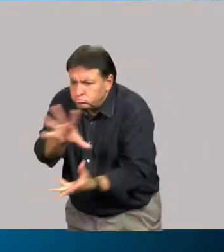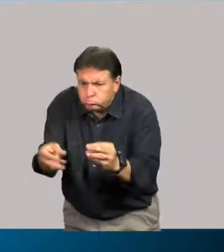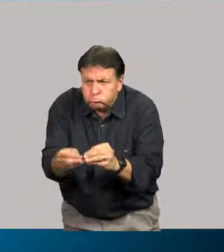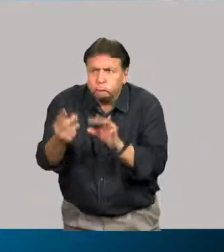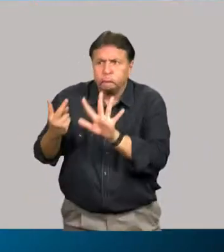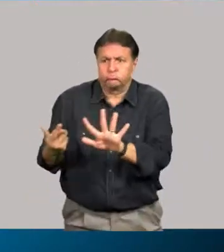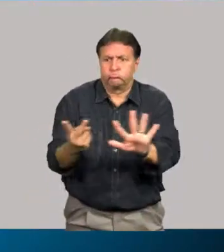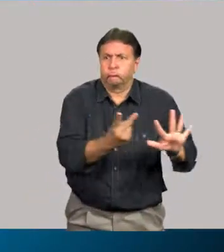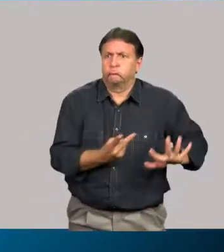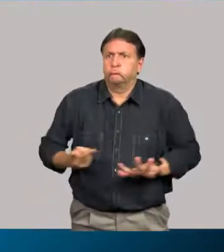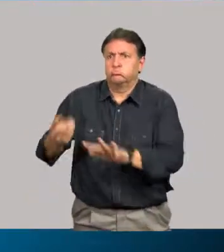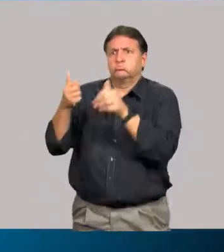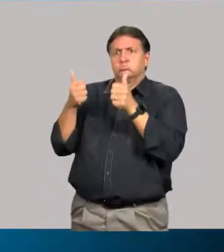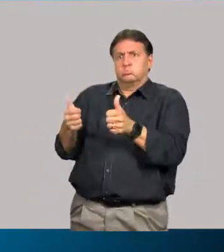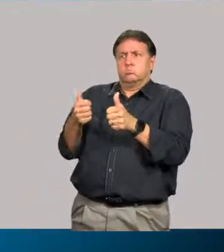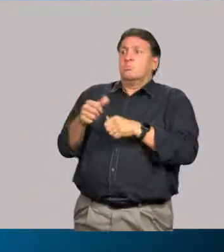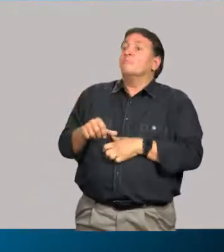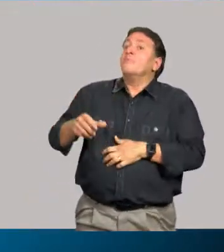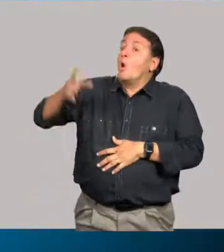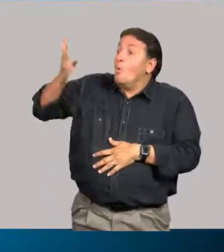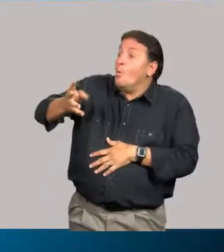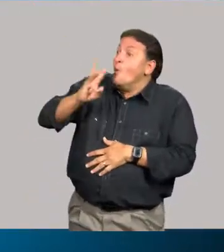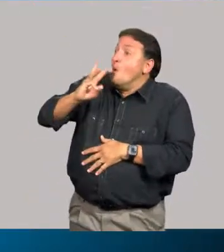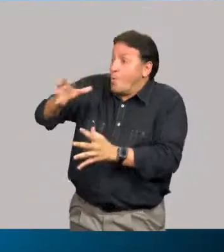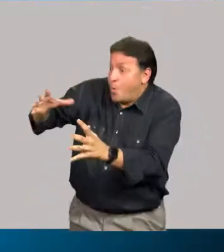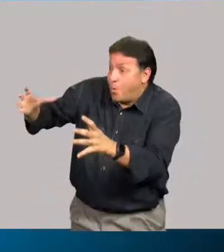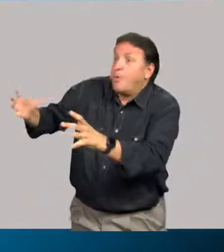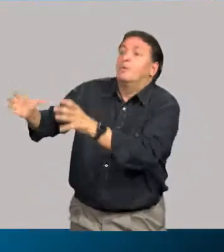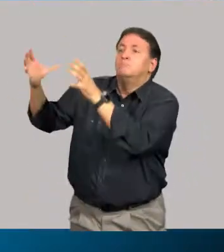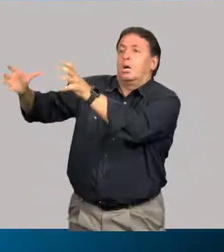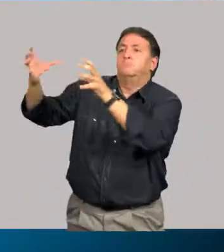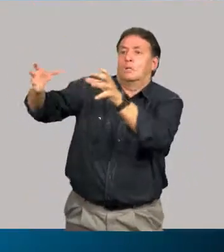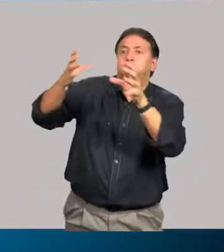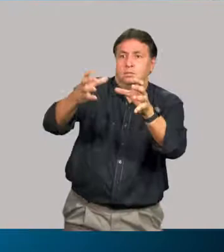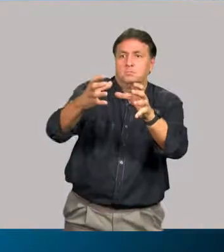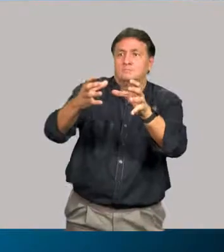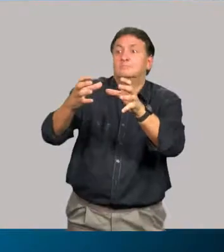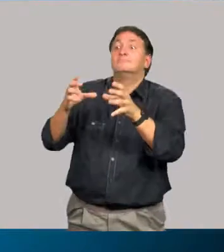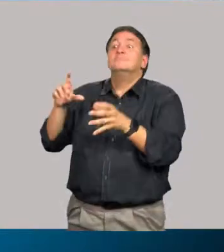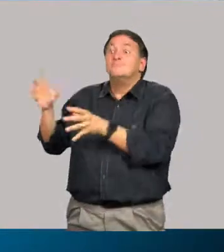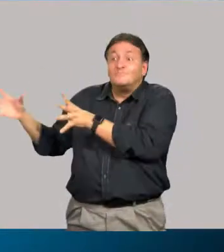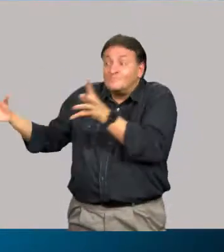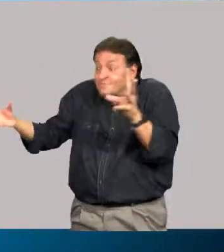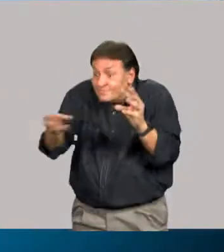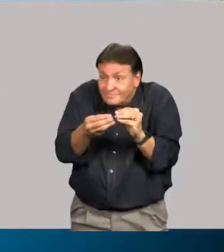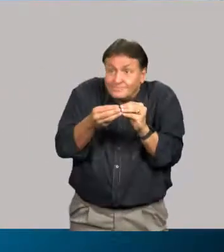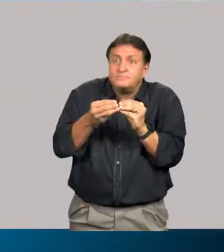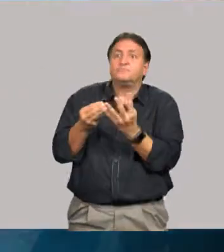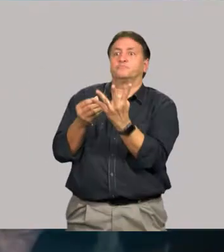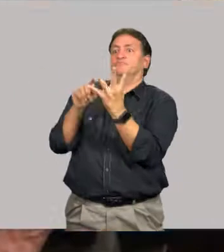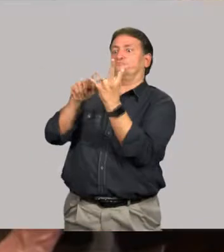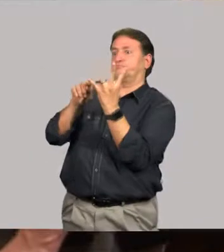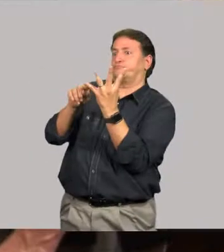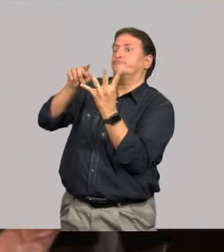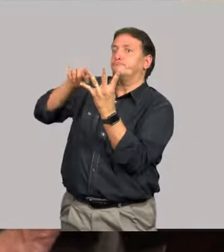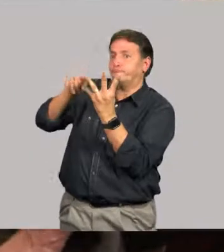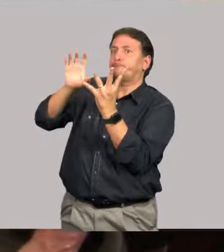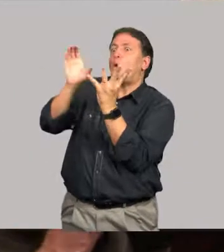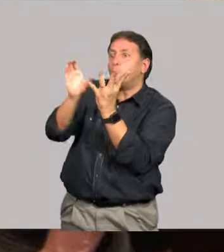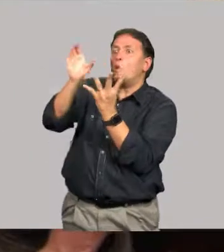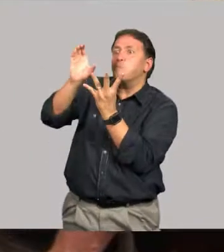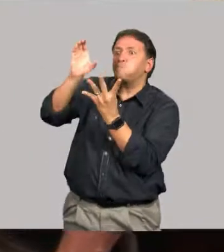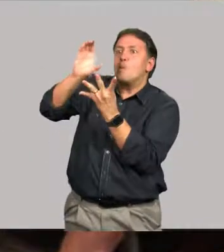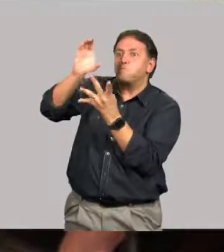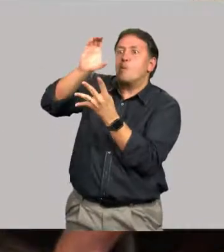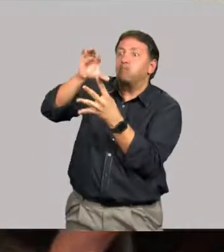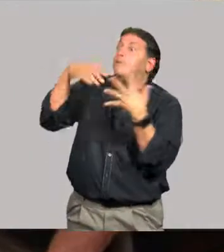kit should contain enough water and non-perishable canned and packaged food to last at least 7 days. Okay, listen